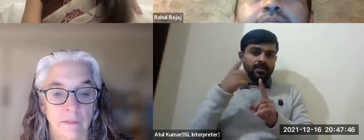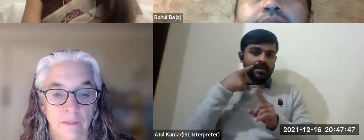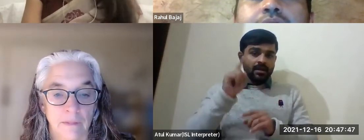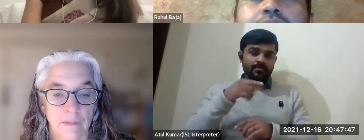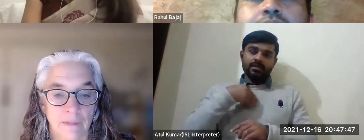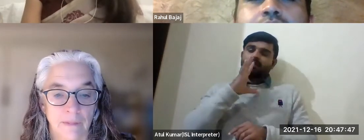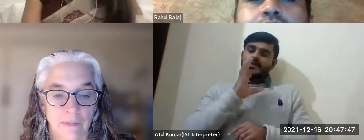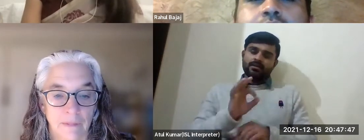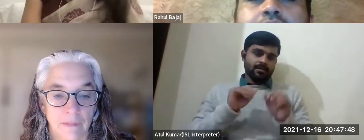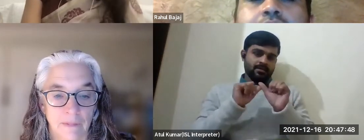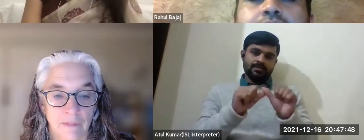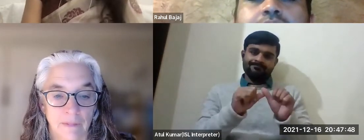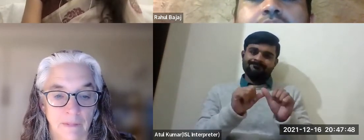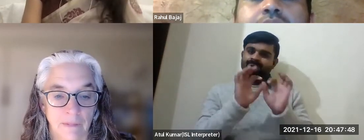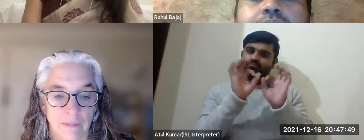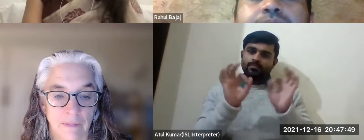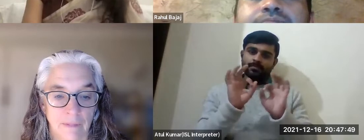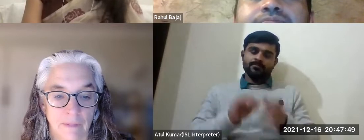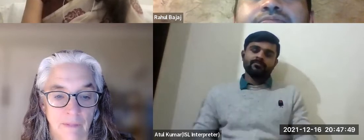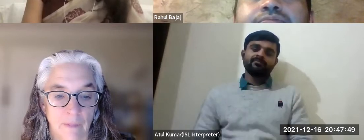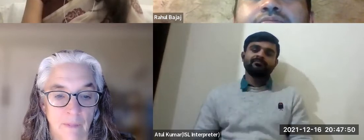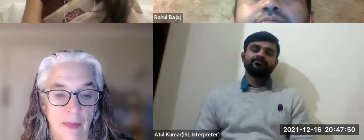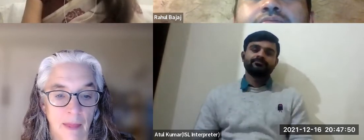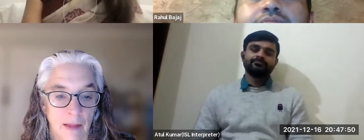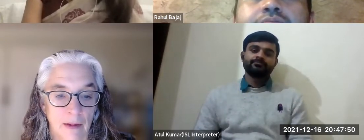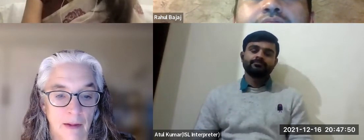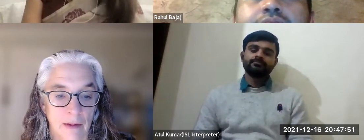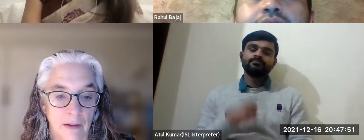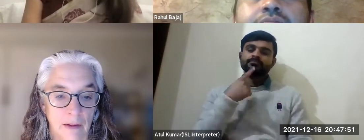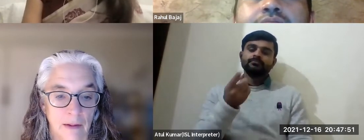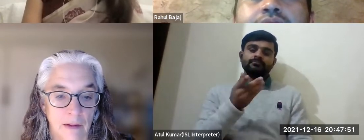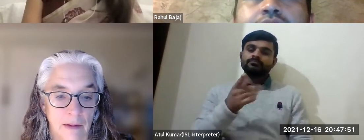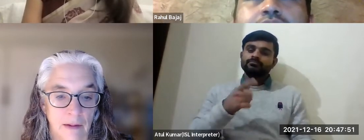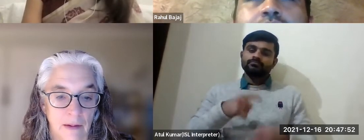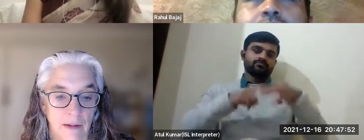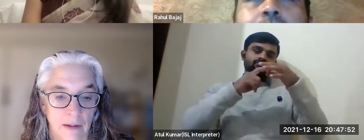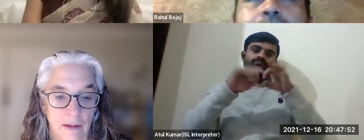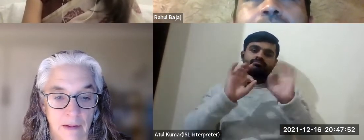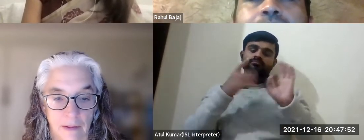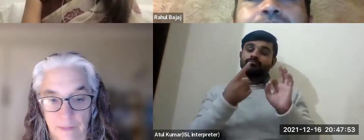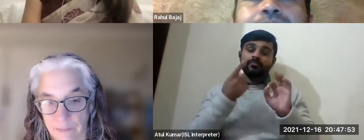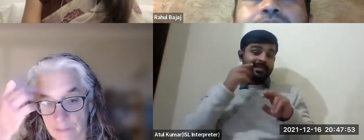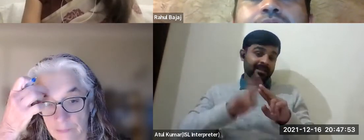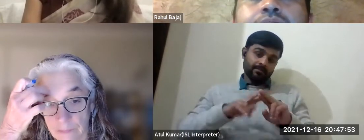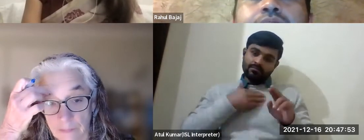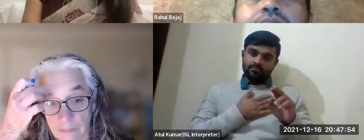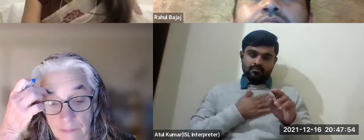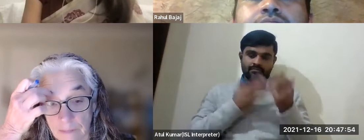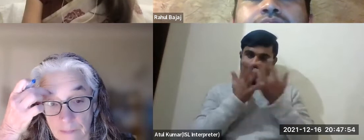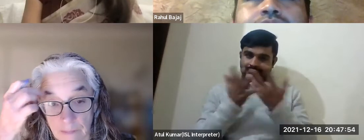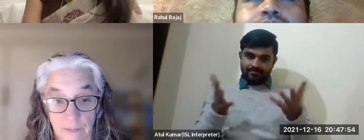Sadly, it doesn't. Okay. So it does not qualify. If I am making my own